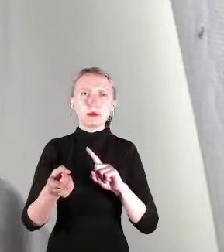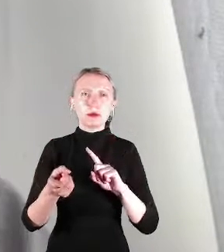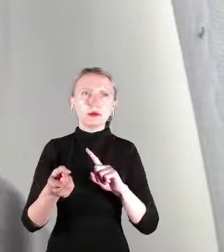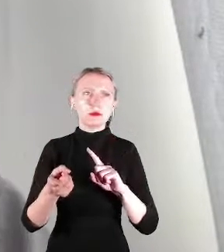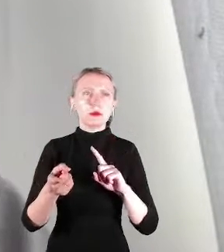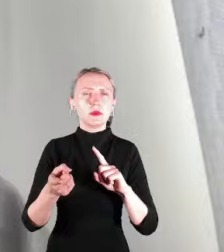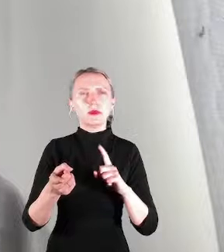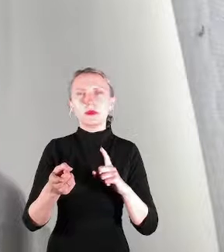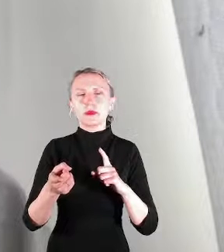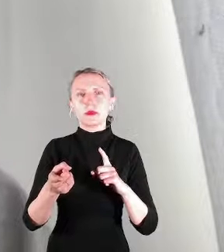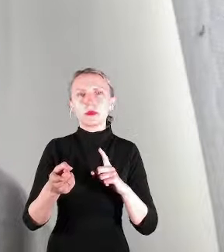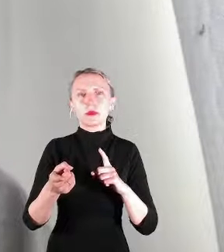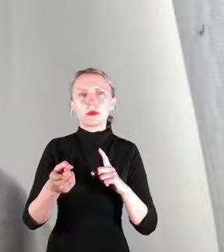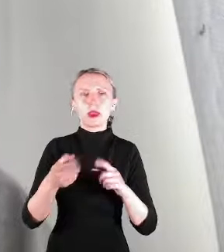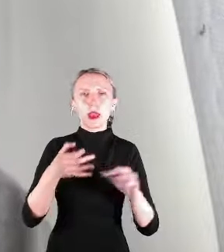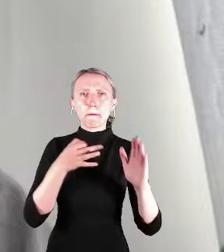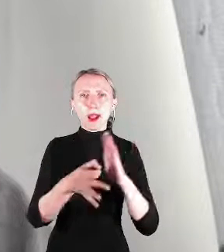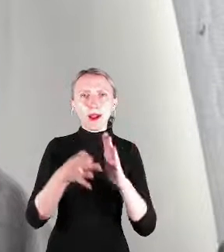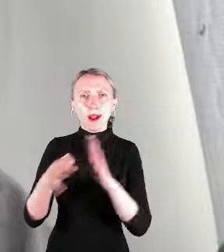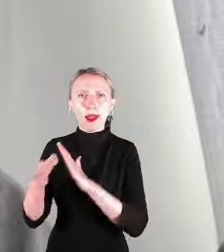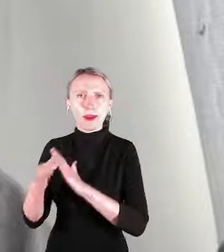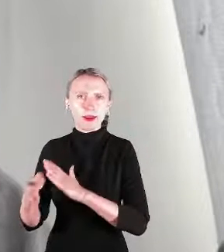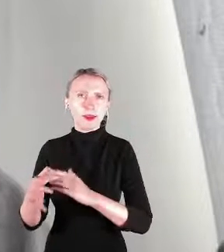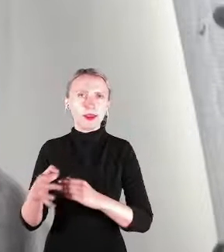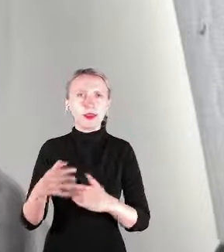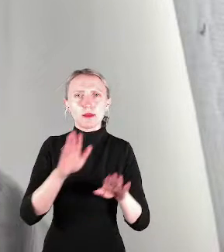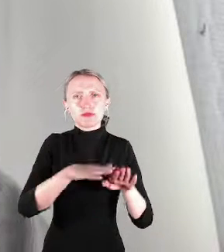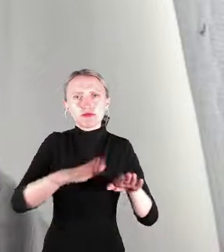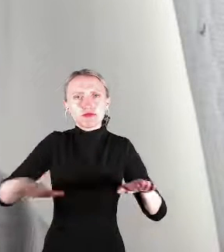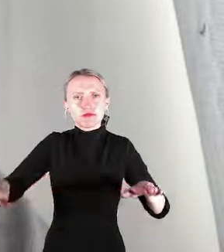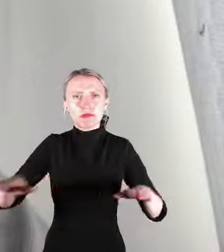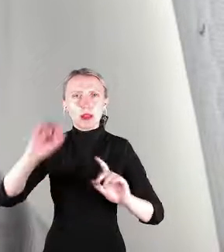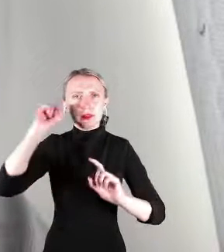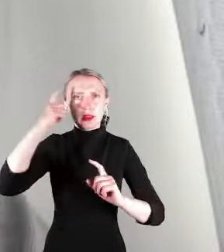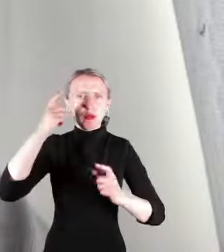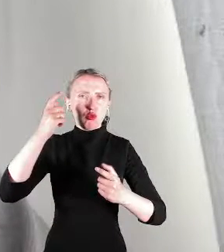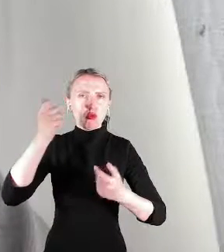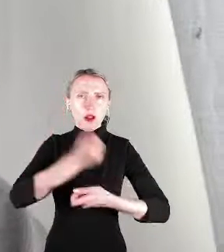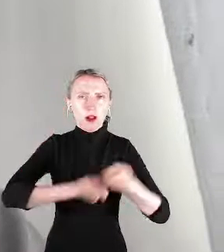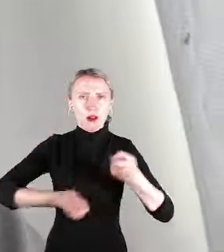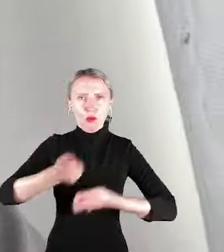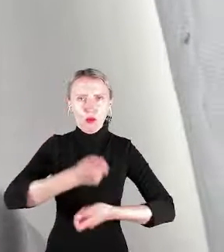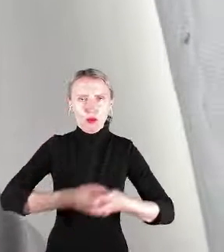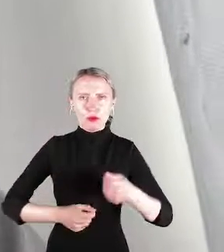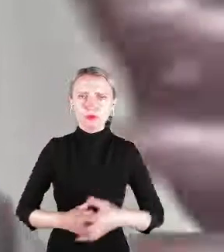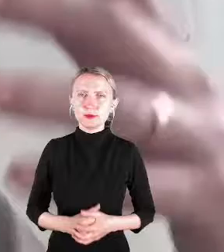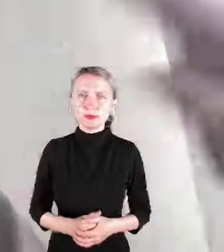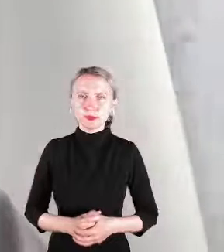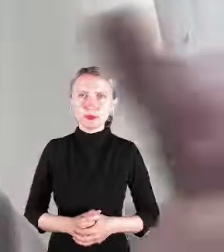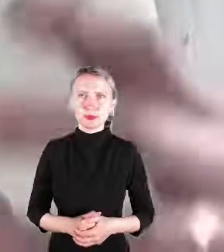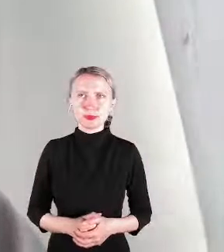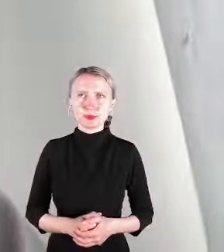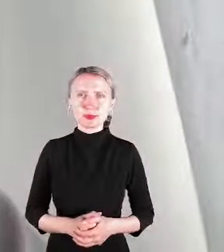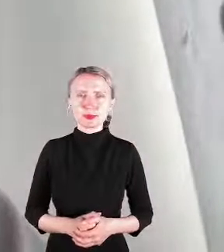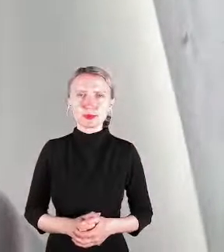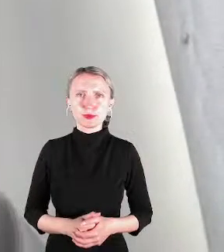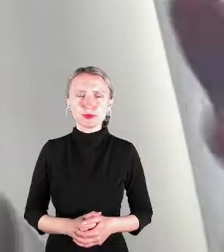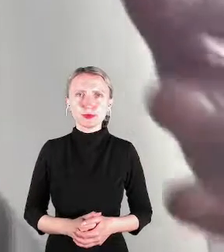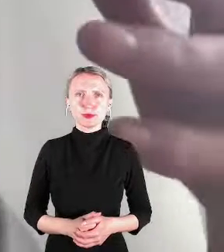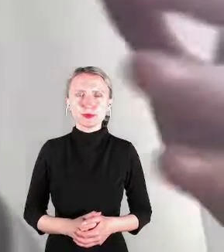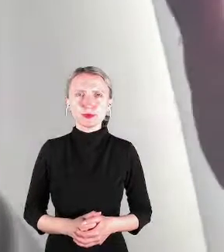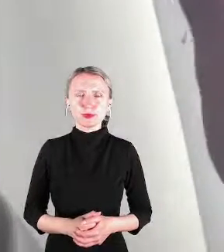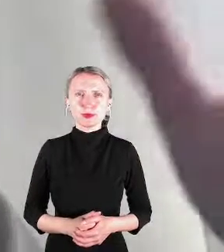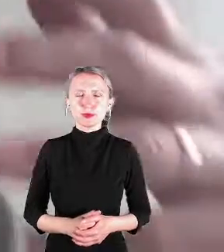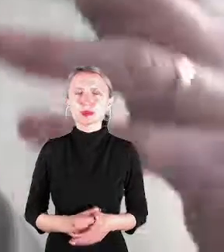and offices that were built of concrete elements and often according to the same